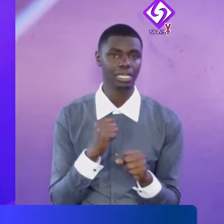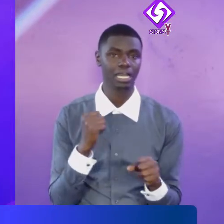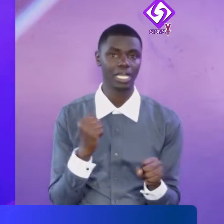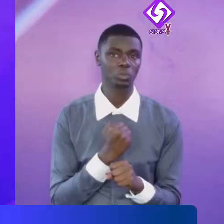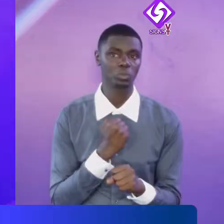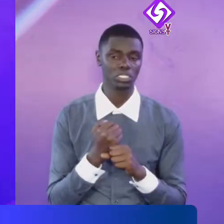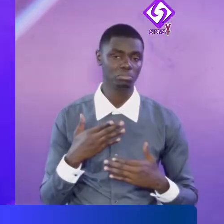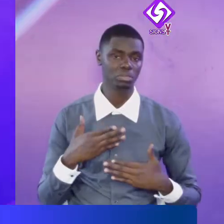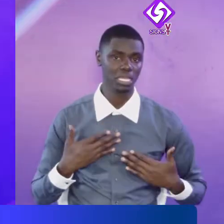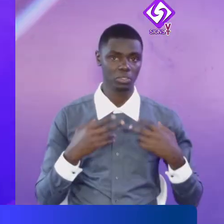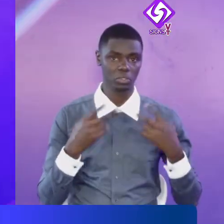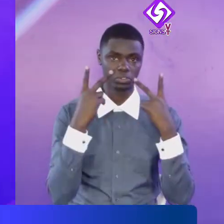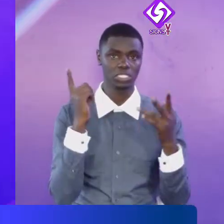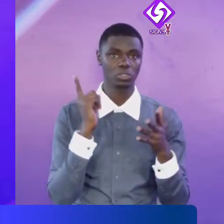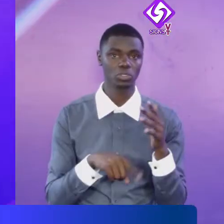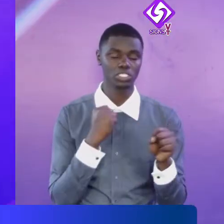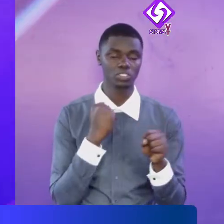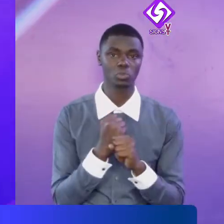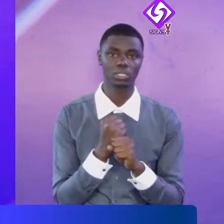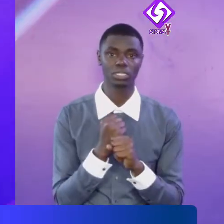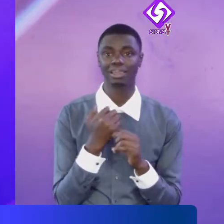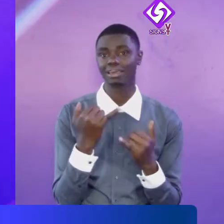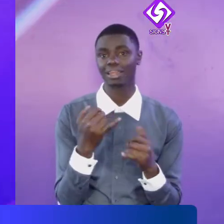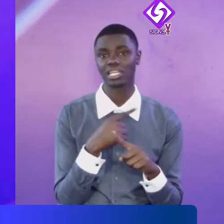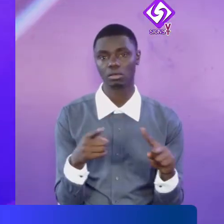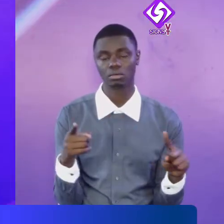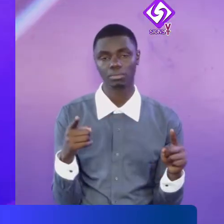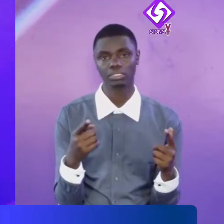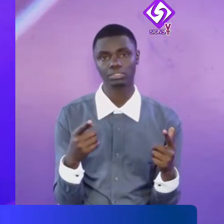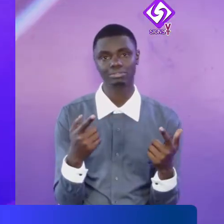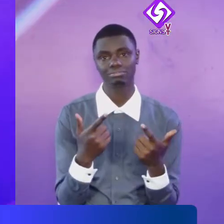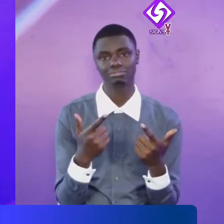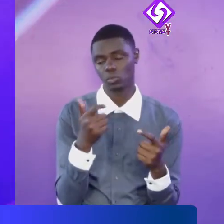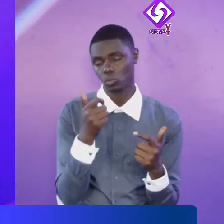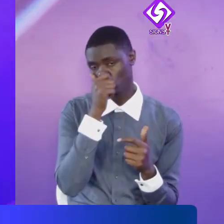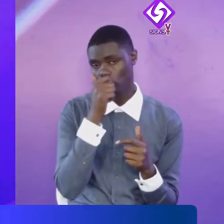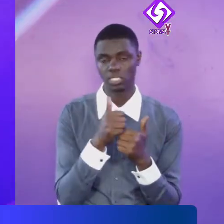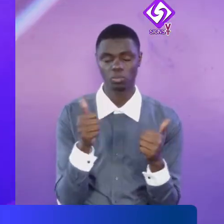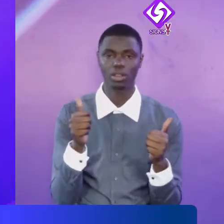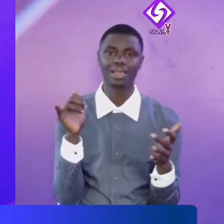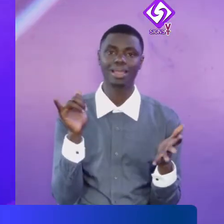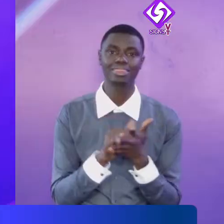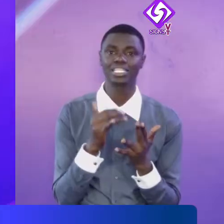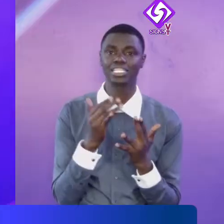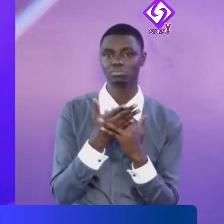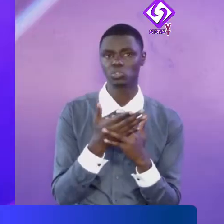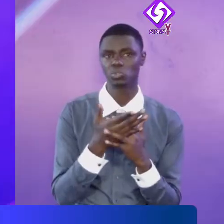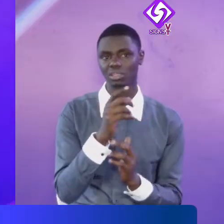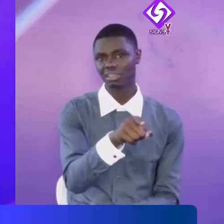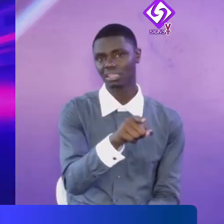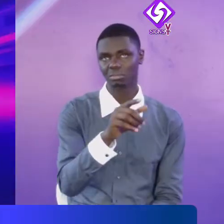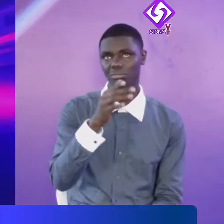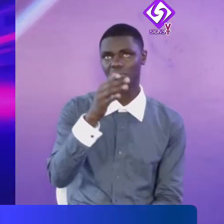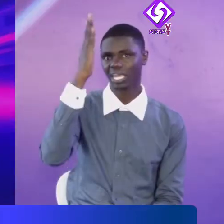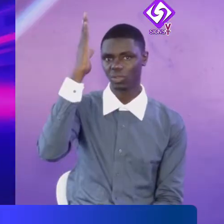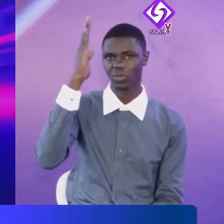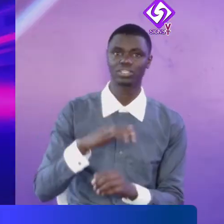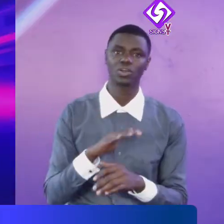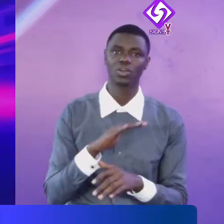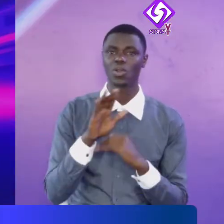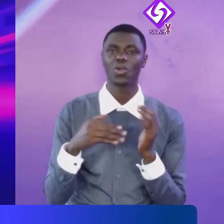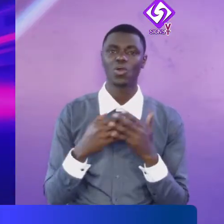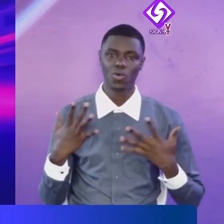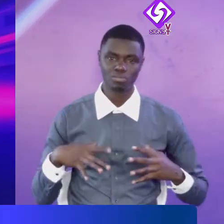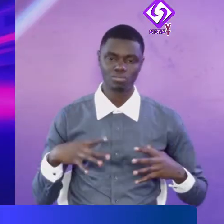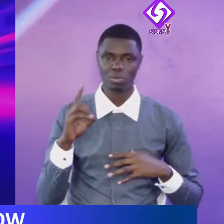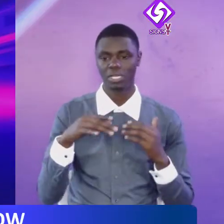happy to see him do what he's doing. But still wish him well. Yeah, that is between him and God. I think that is a clear line that everybody has to